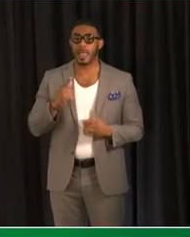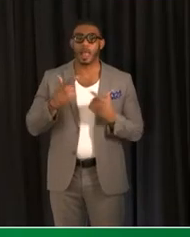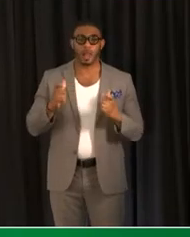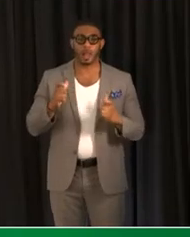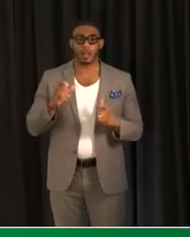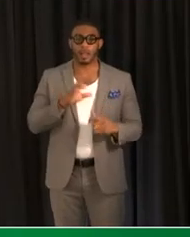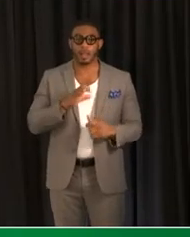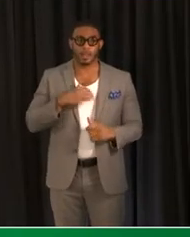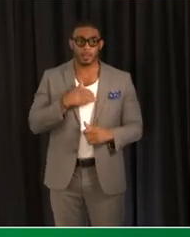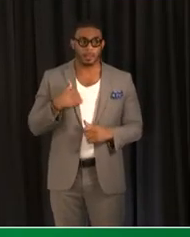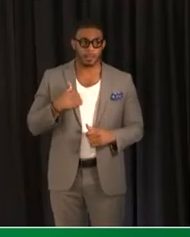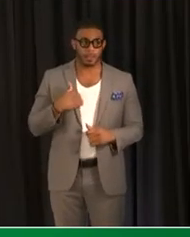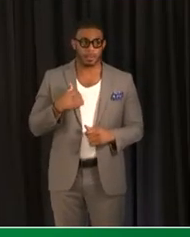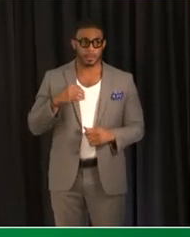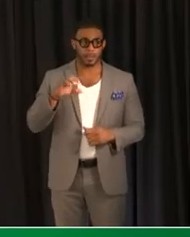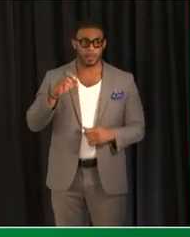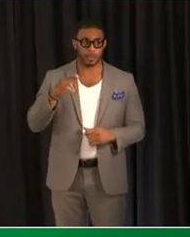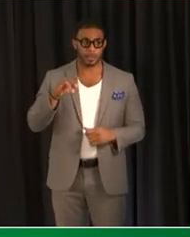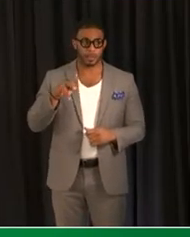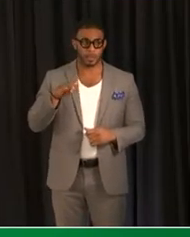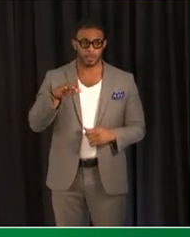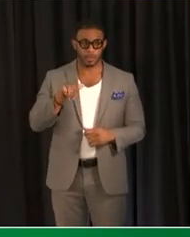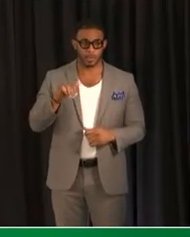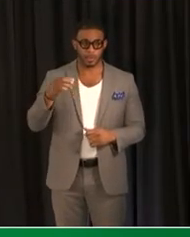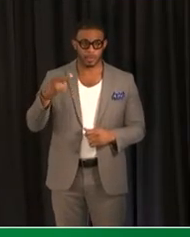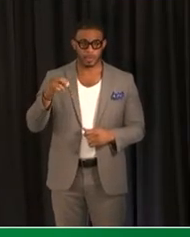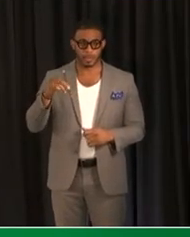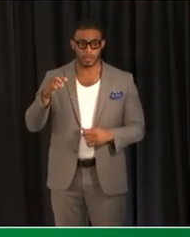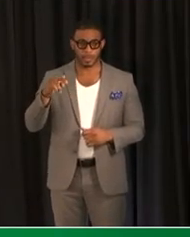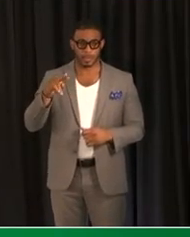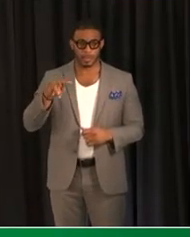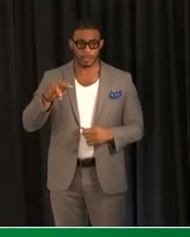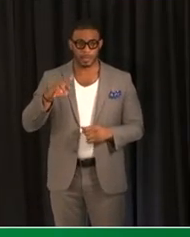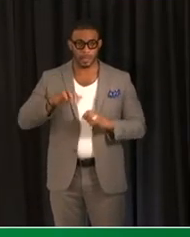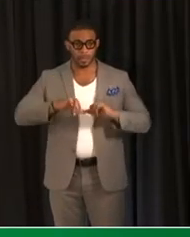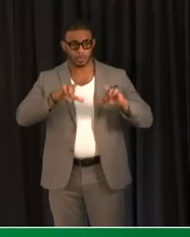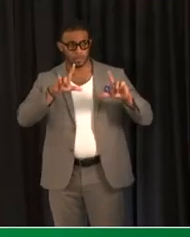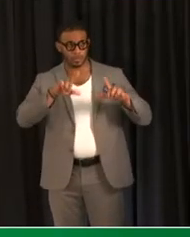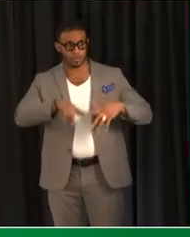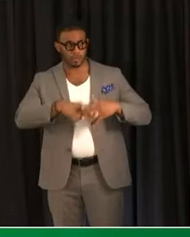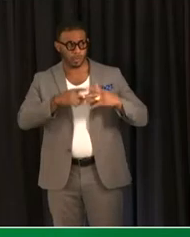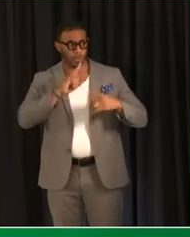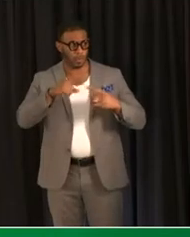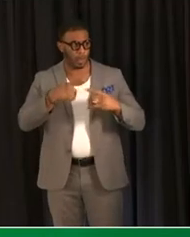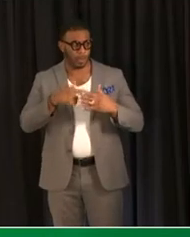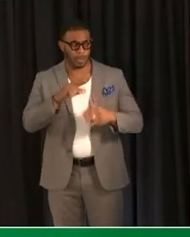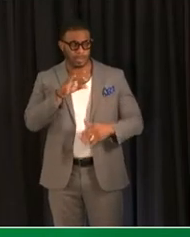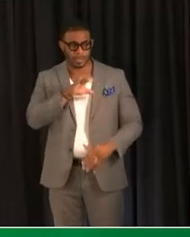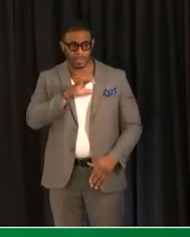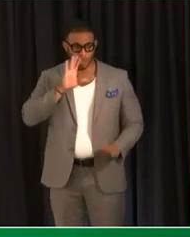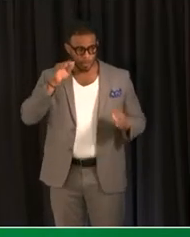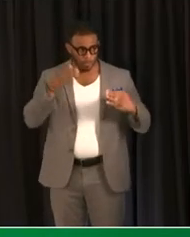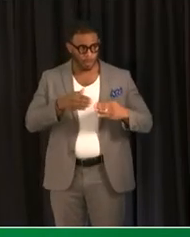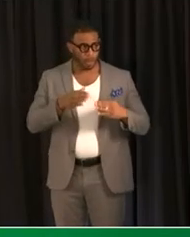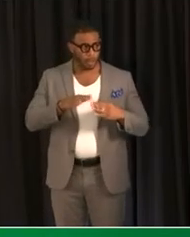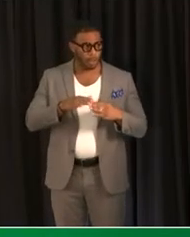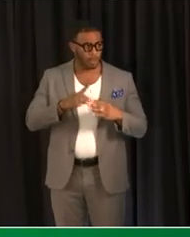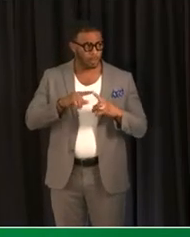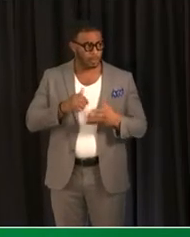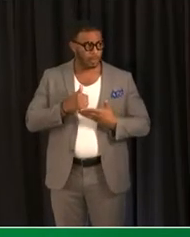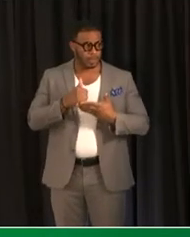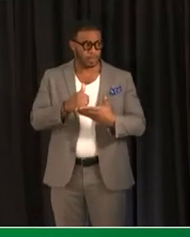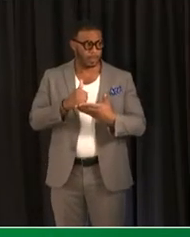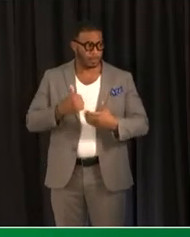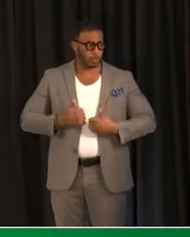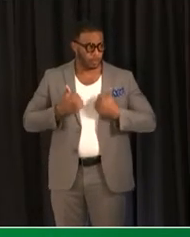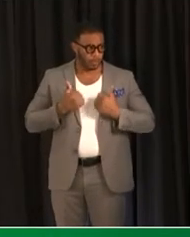the at-large council member, Christina Henderson, who's going to kick us off to talk about what the council is focused on in